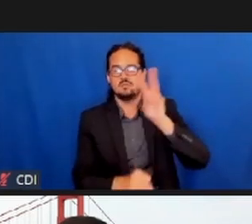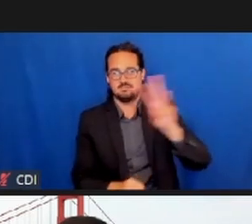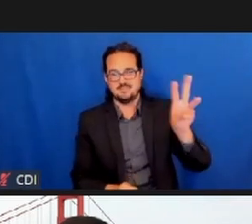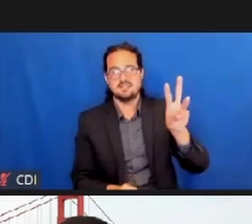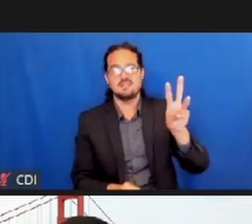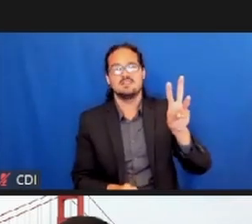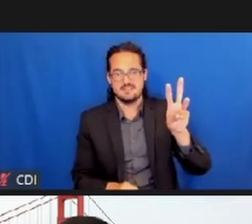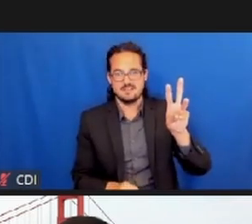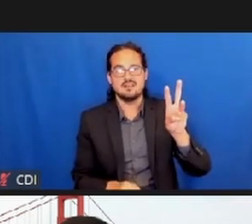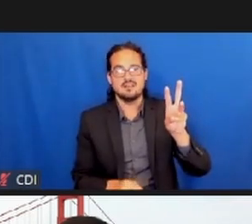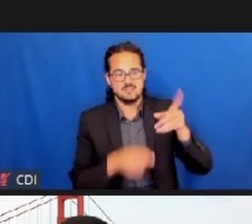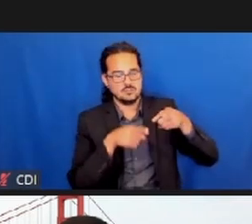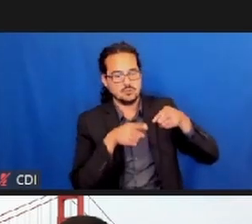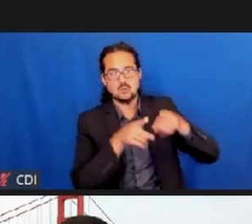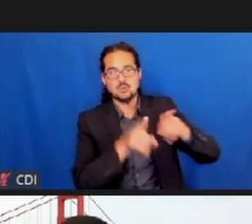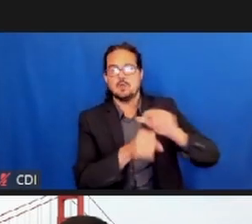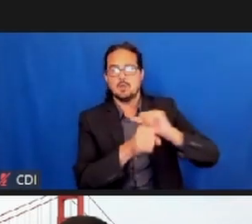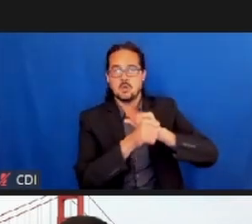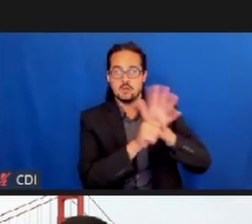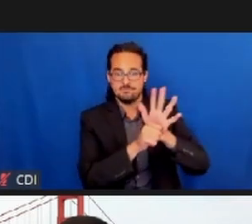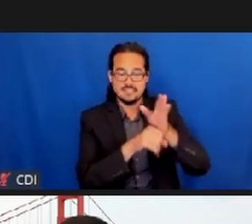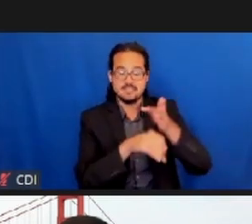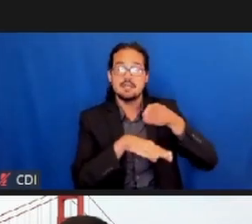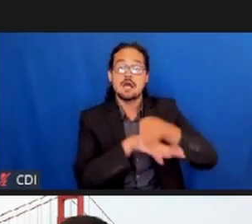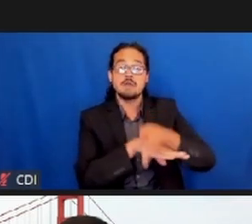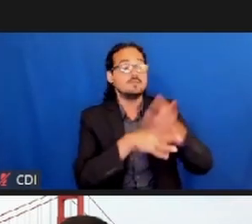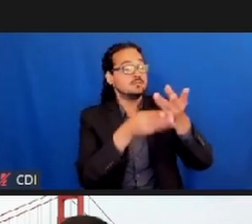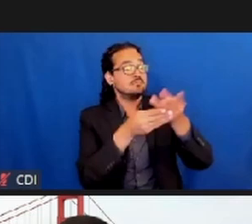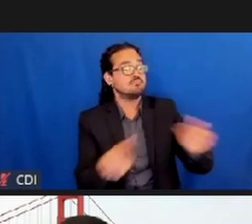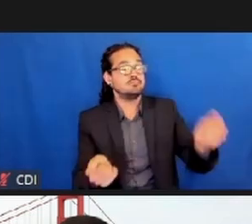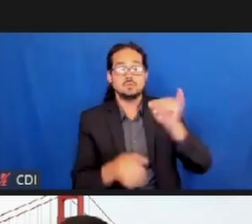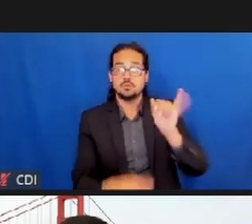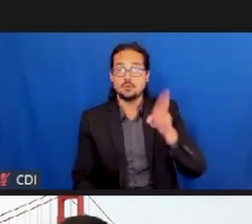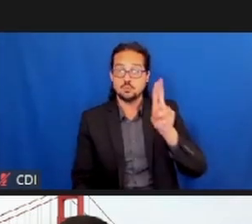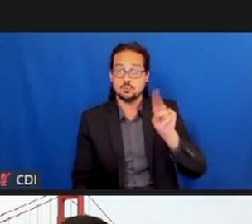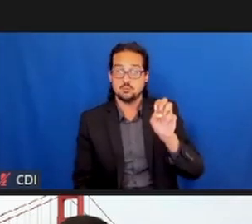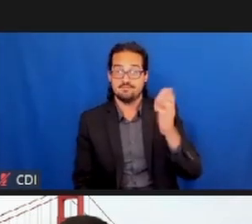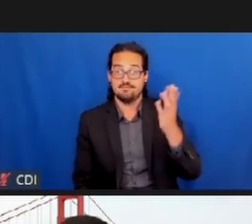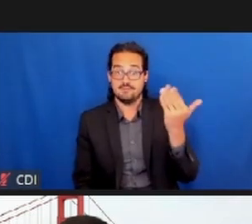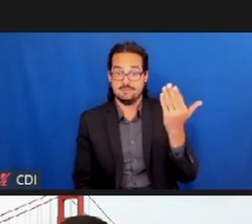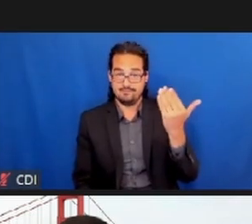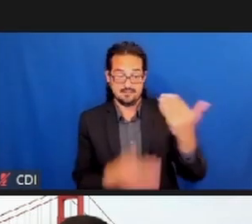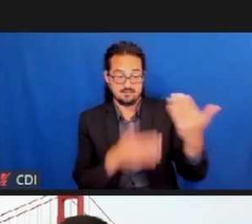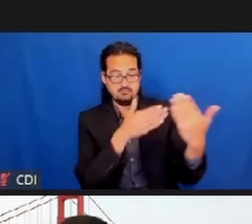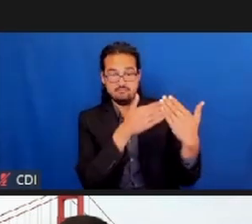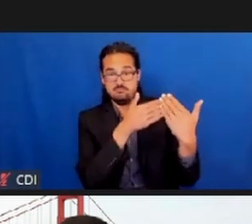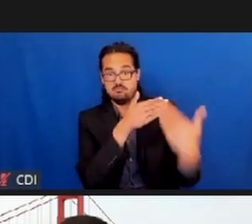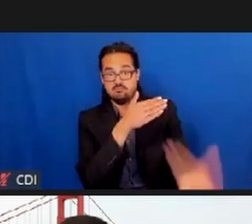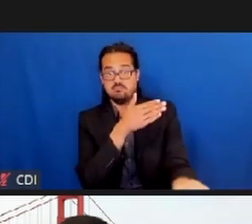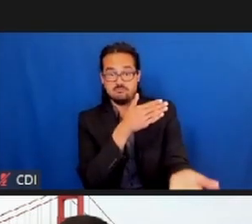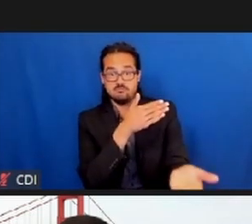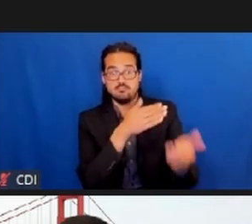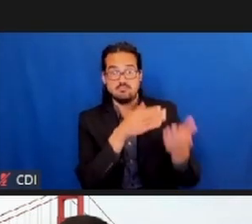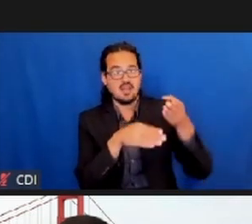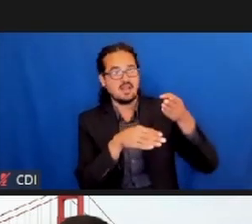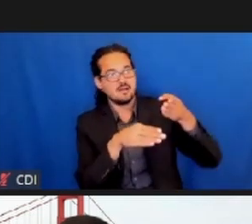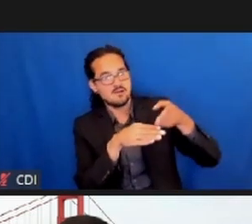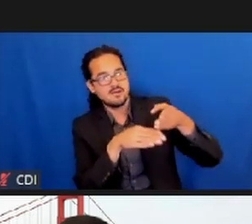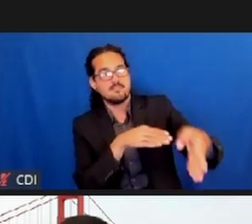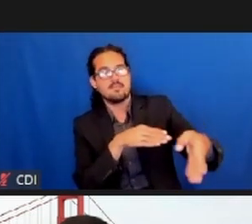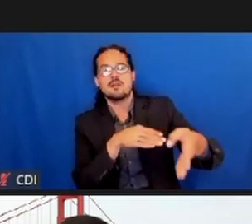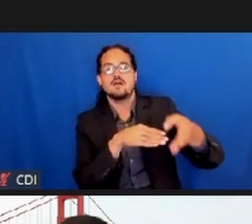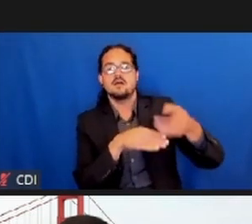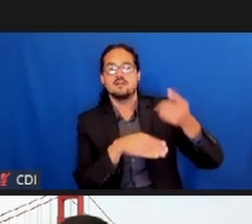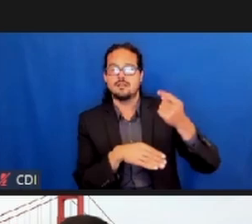the blueprint goes away and we enter that beyond the blueprint phase. Second is the California Department of Public Health